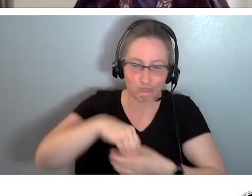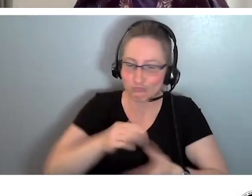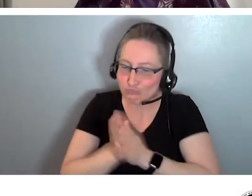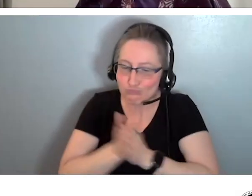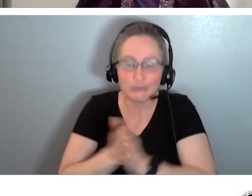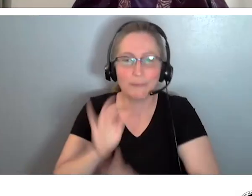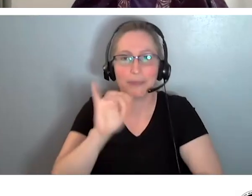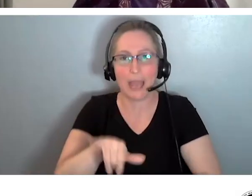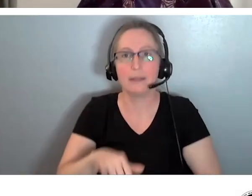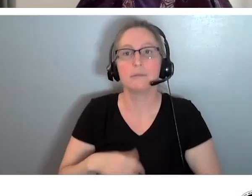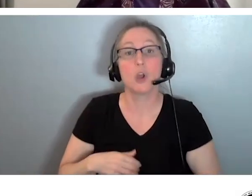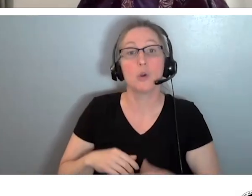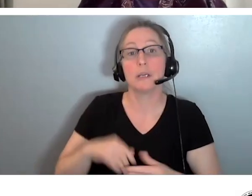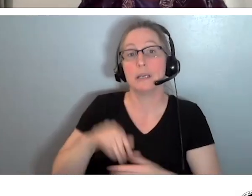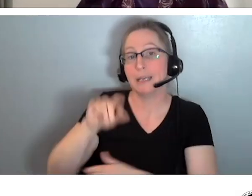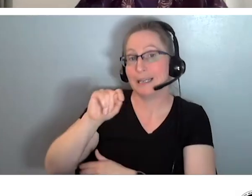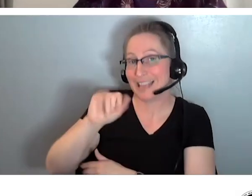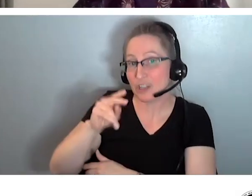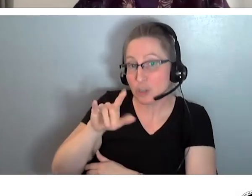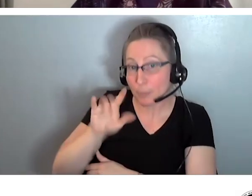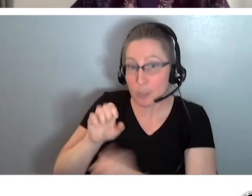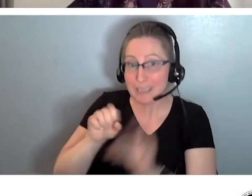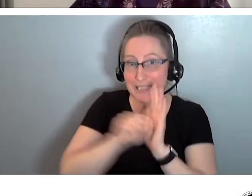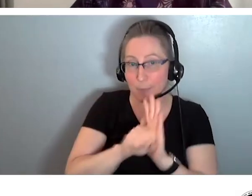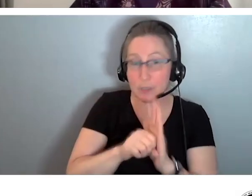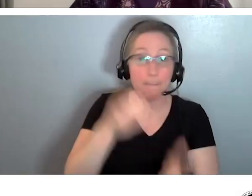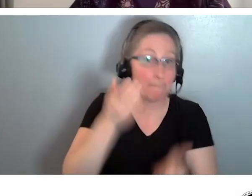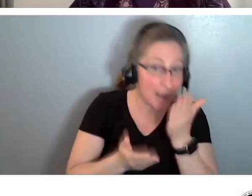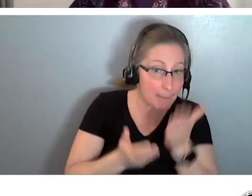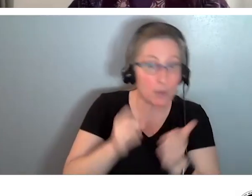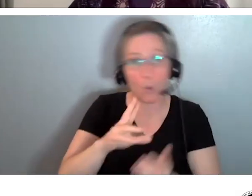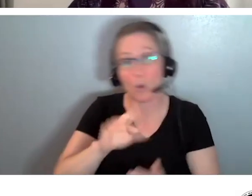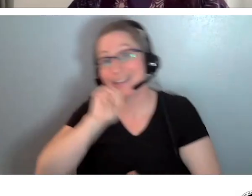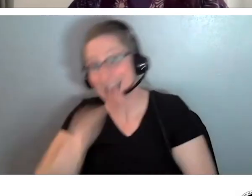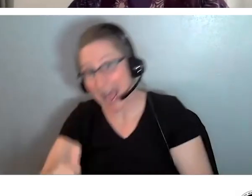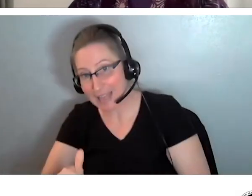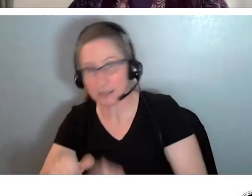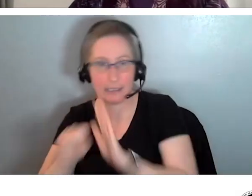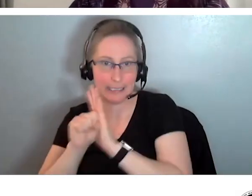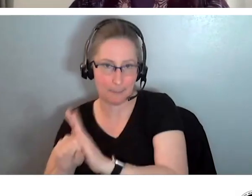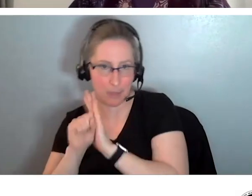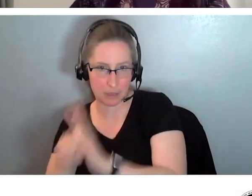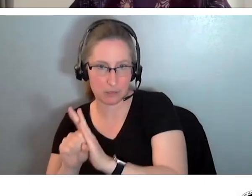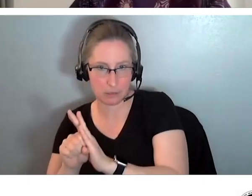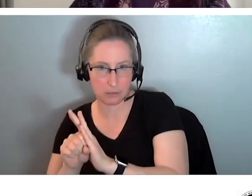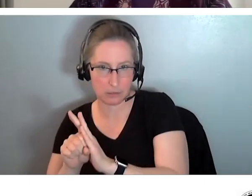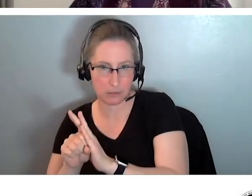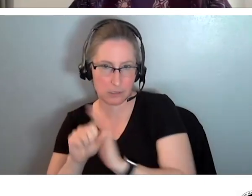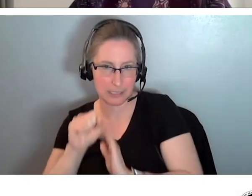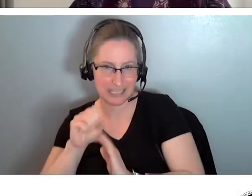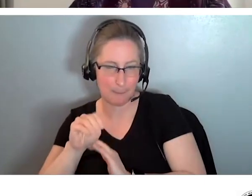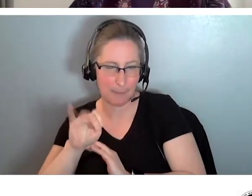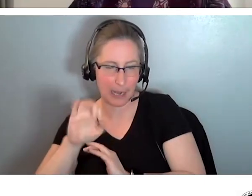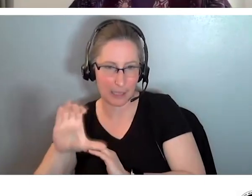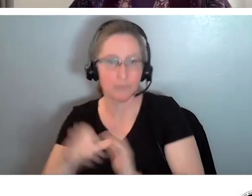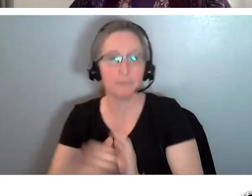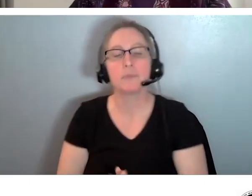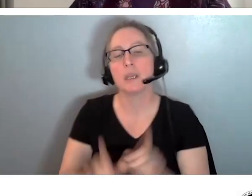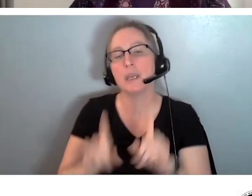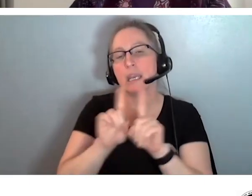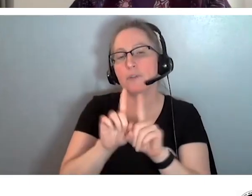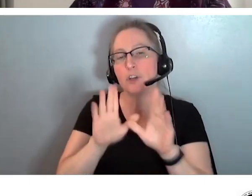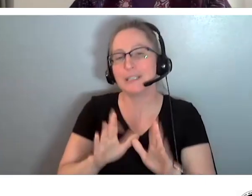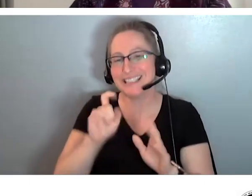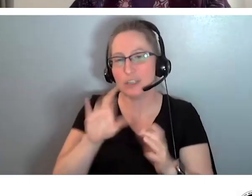again, tangible symbols may or may not be symbols. They may not be symbolic. And interveners